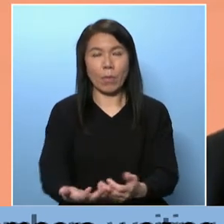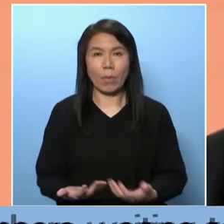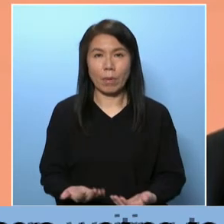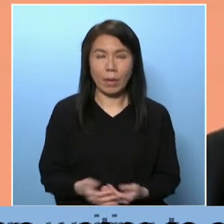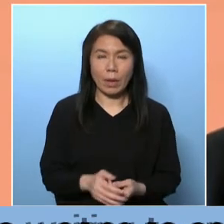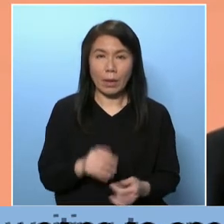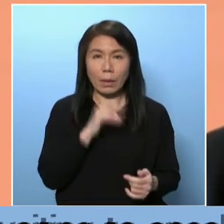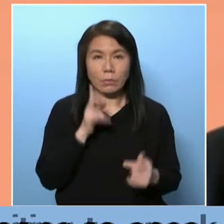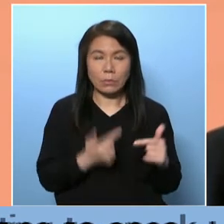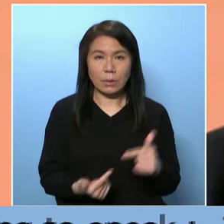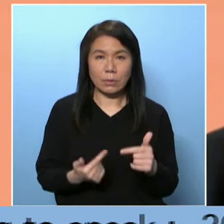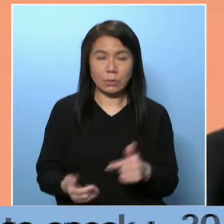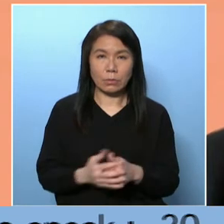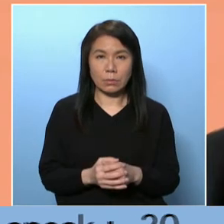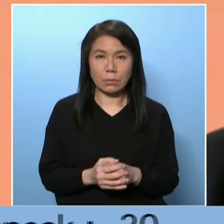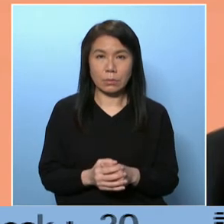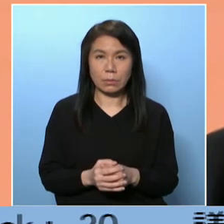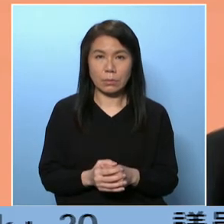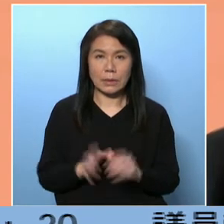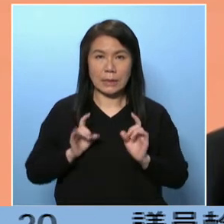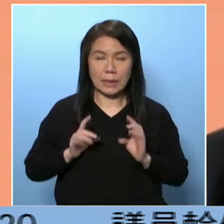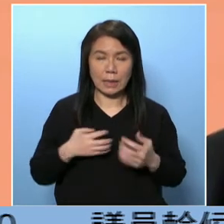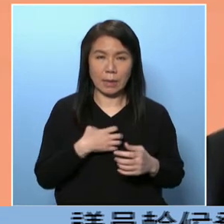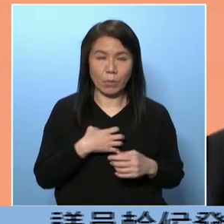they said that they'd not be including this function in the apps.